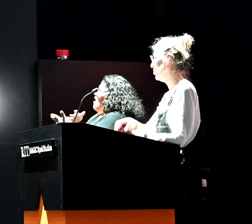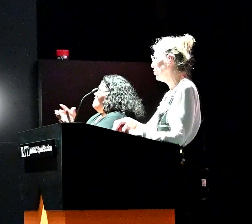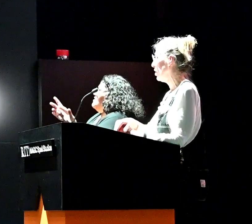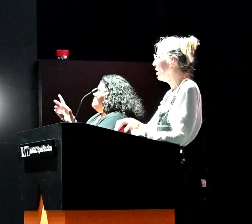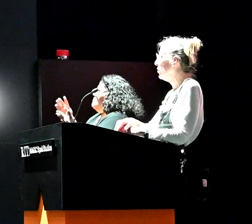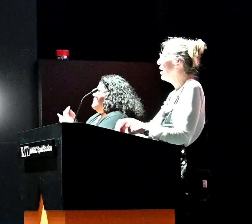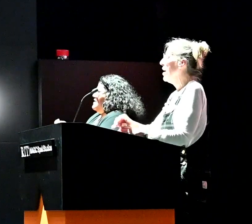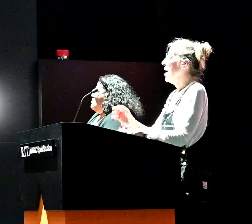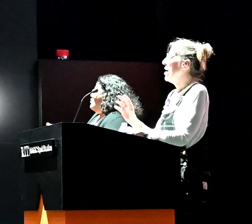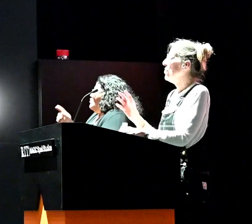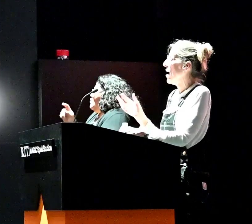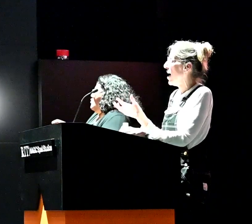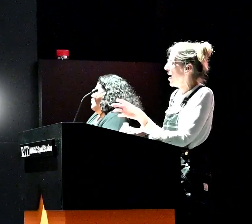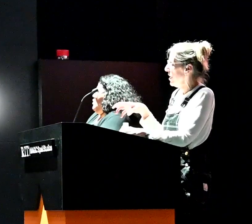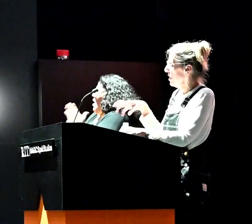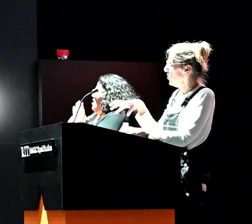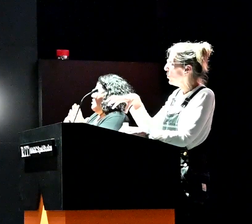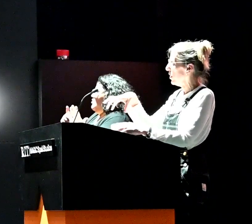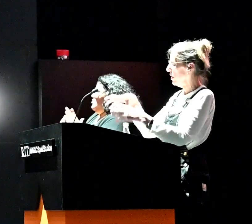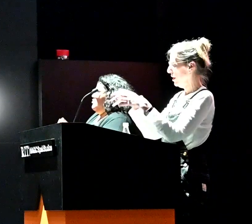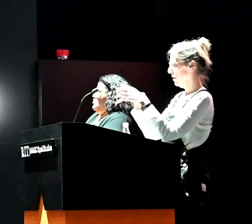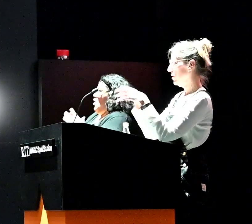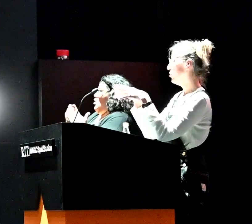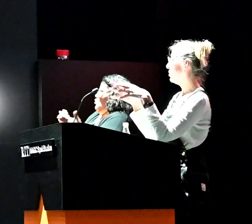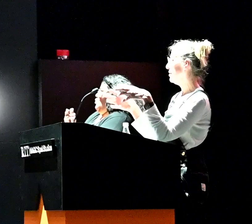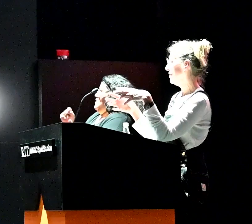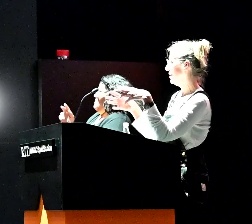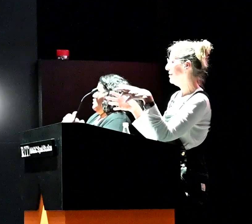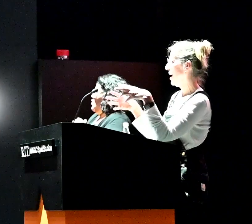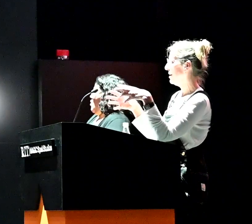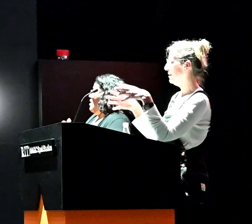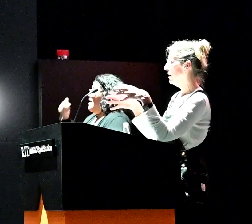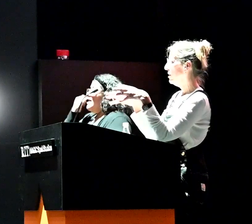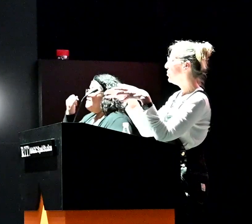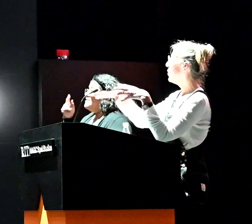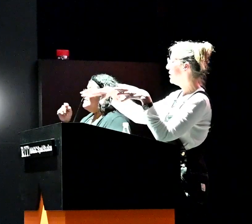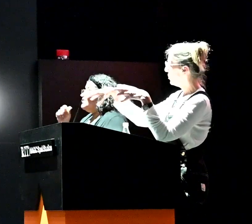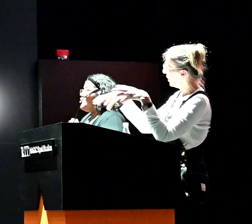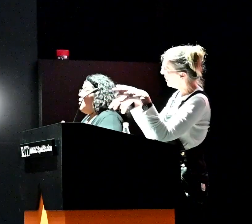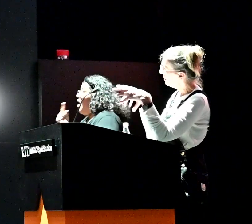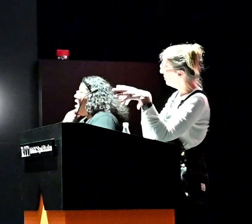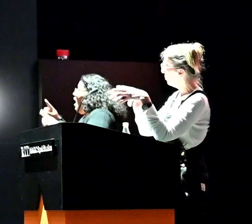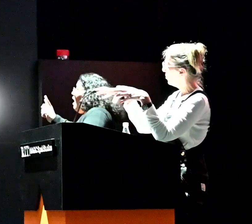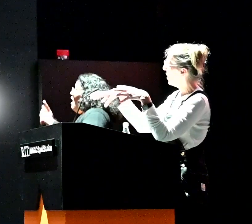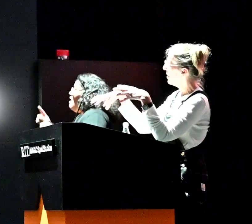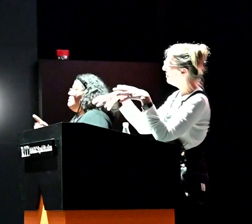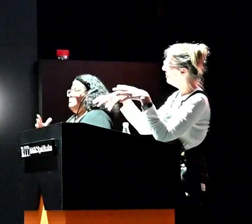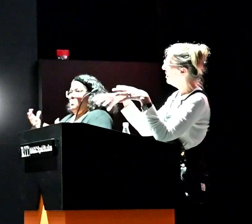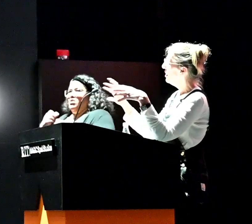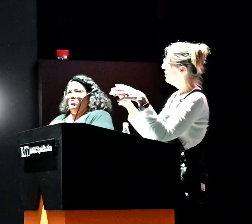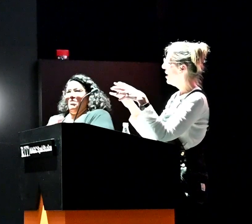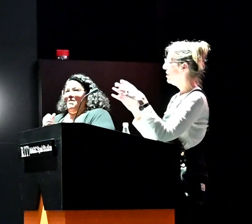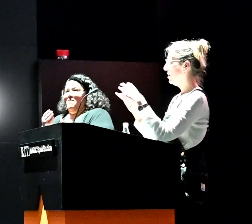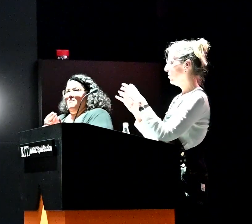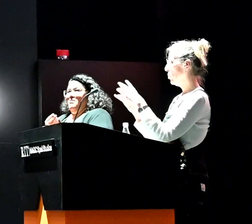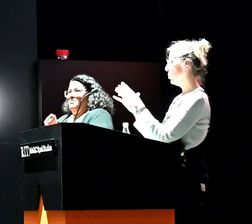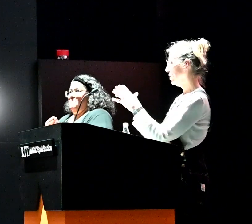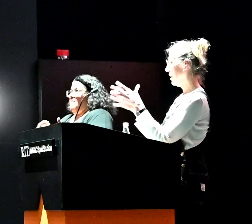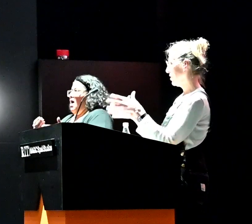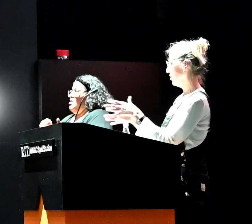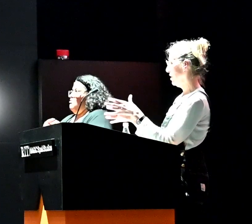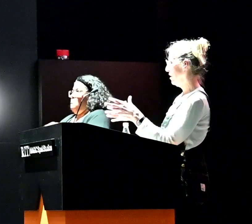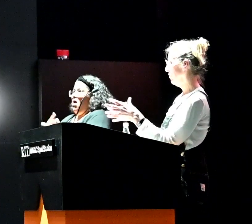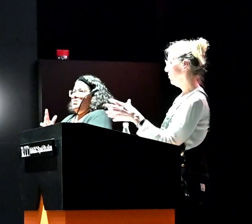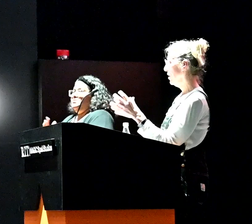to launch a show. And then if the show's a success, if you wanna create consumer products, then there's a